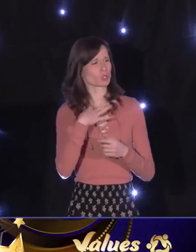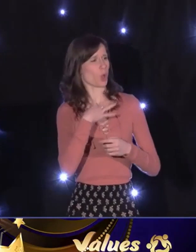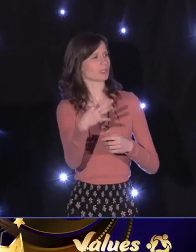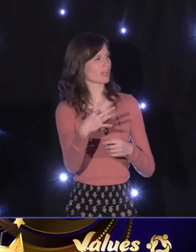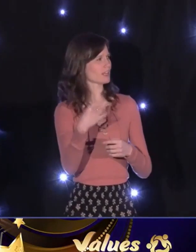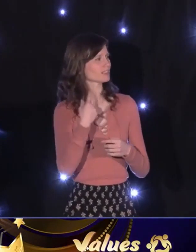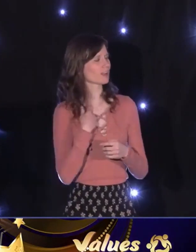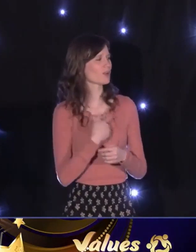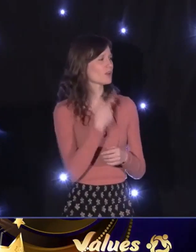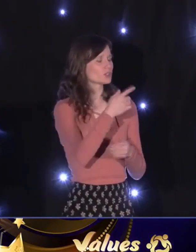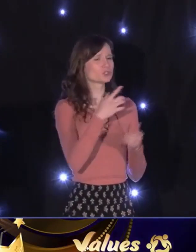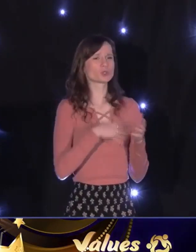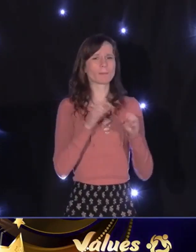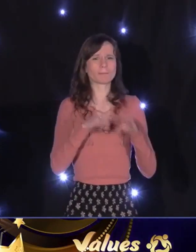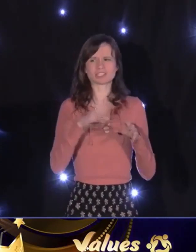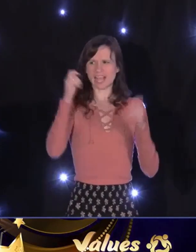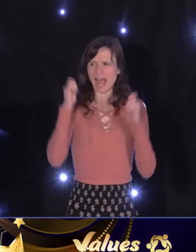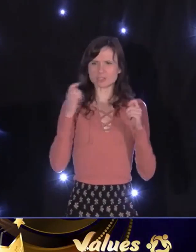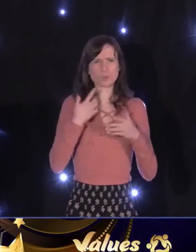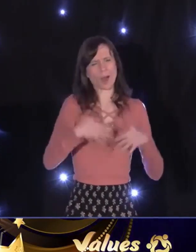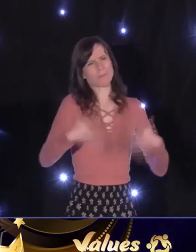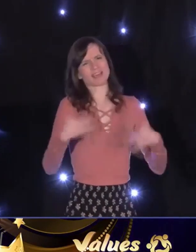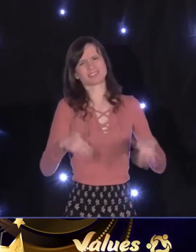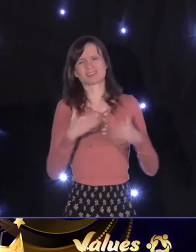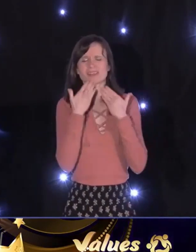manager, Kat. You are amazing. And